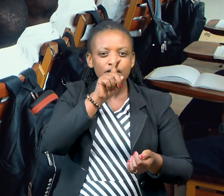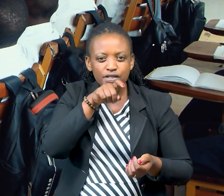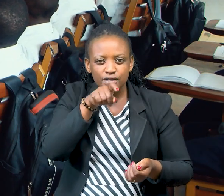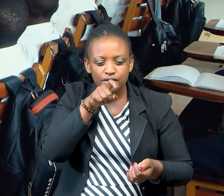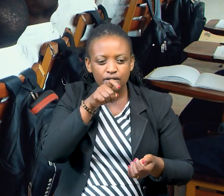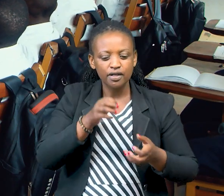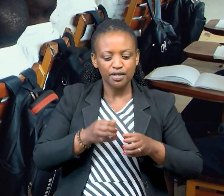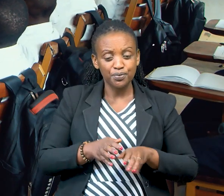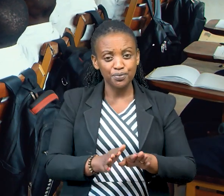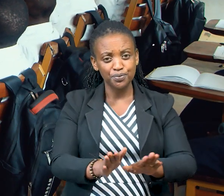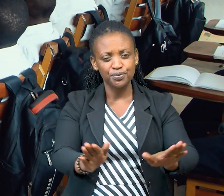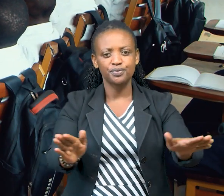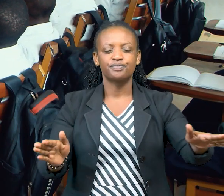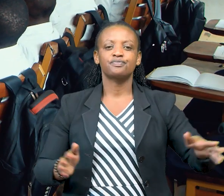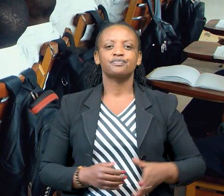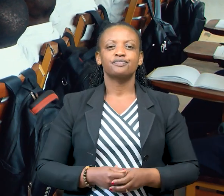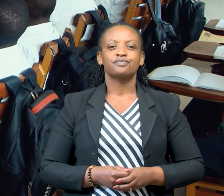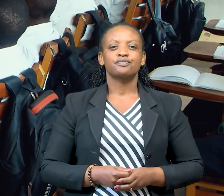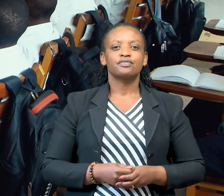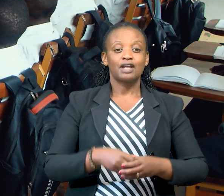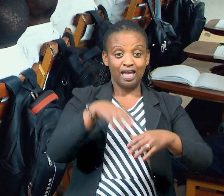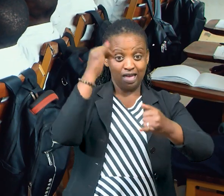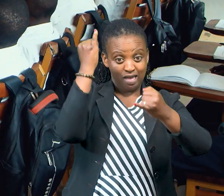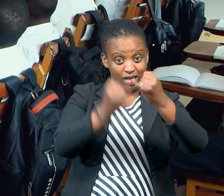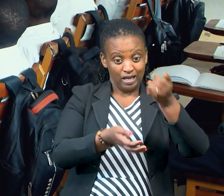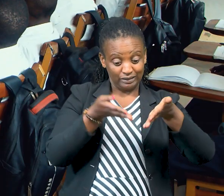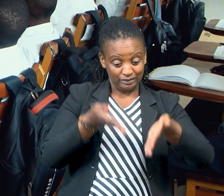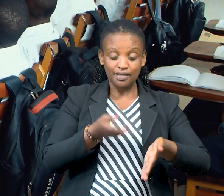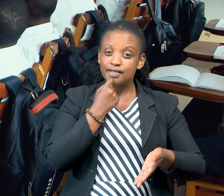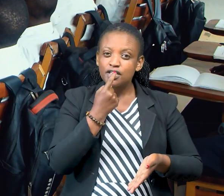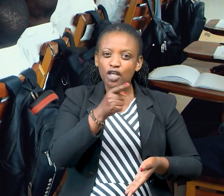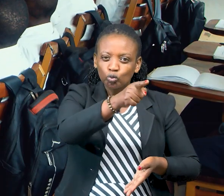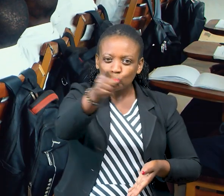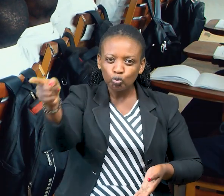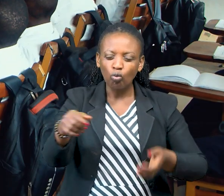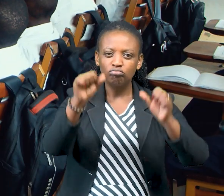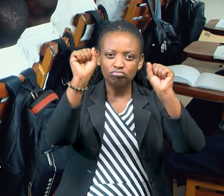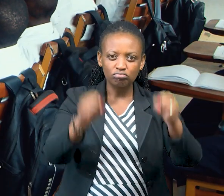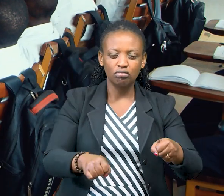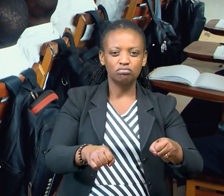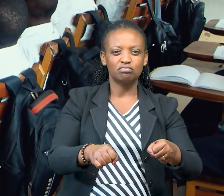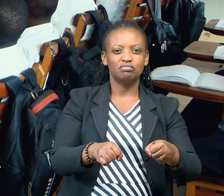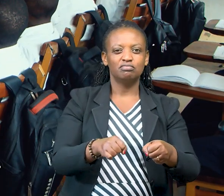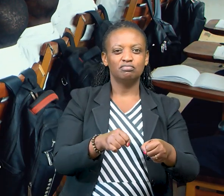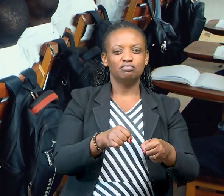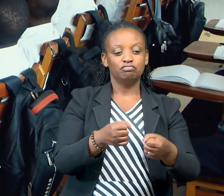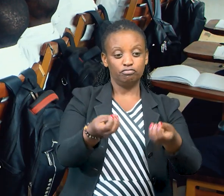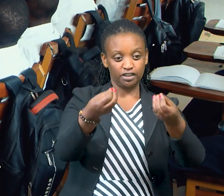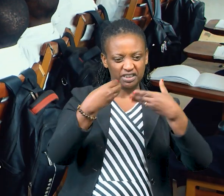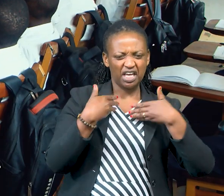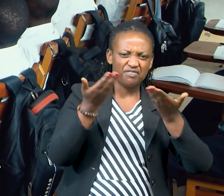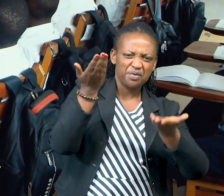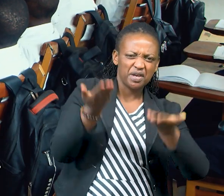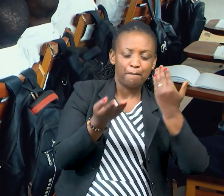Everybody. Chicken reproduction. And at the end of the lesson, you will be able